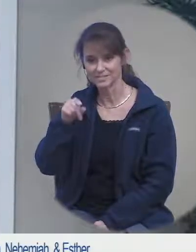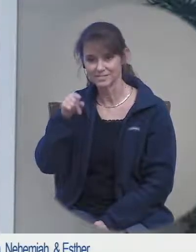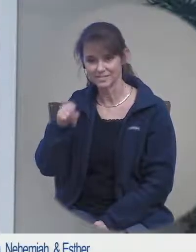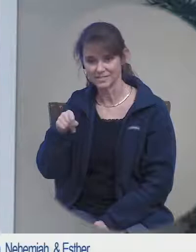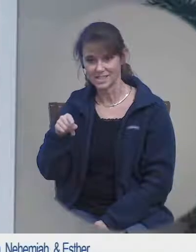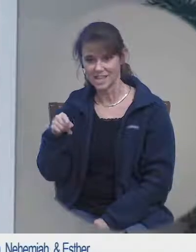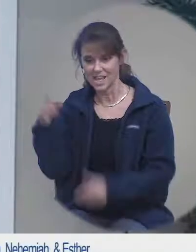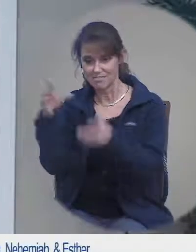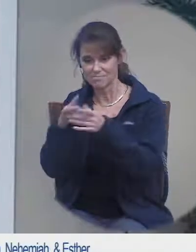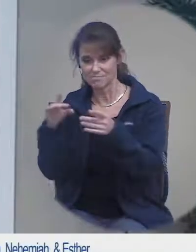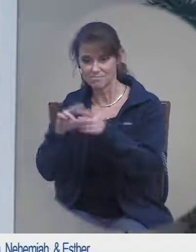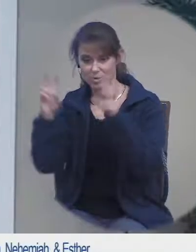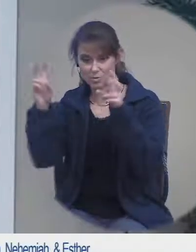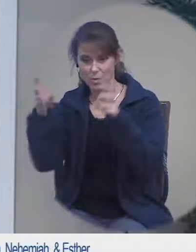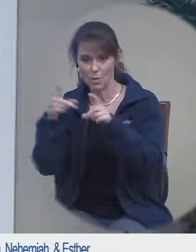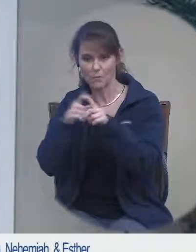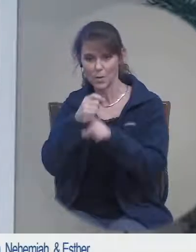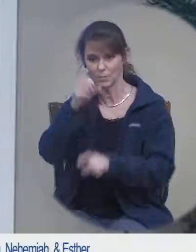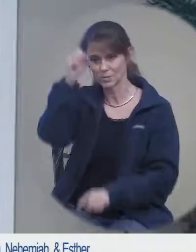Look at verse 26.